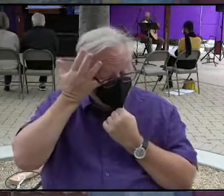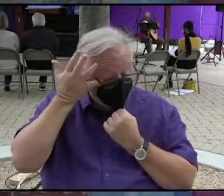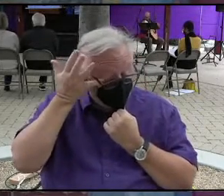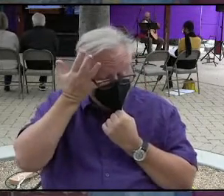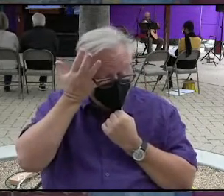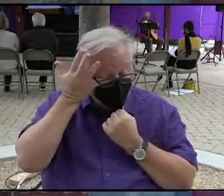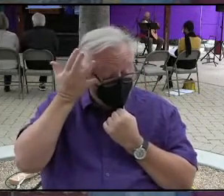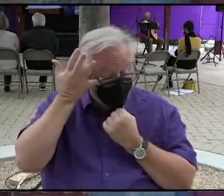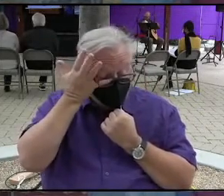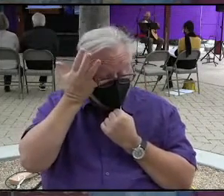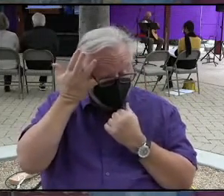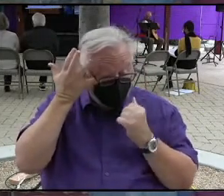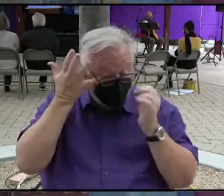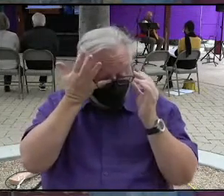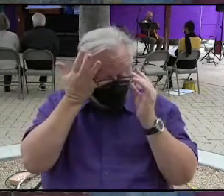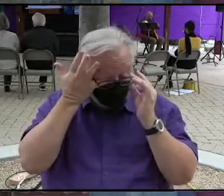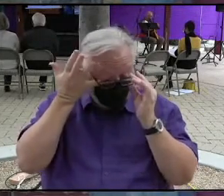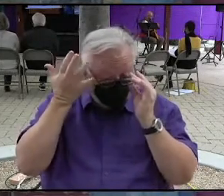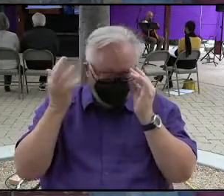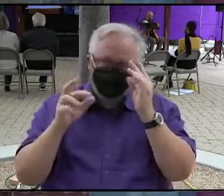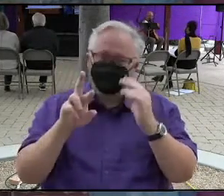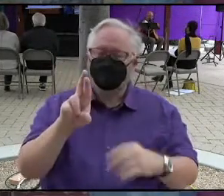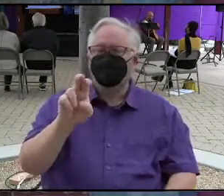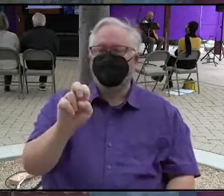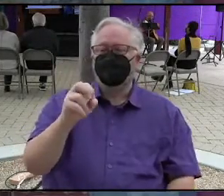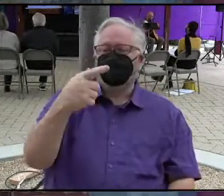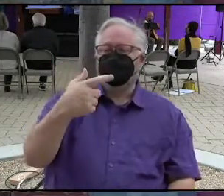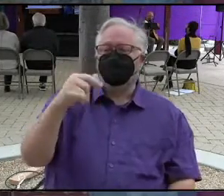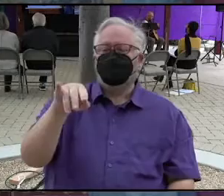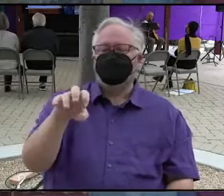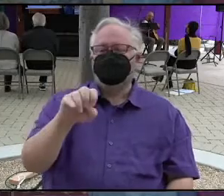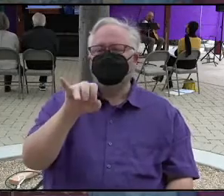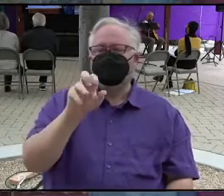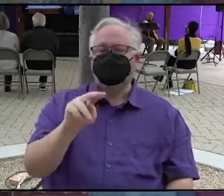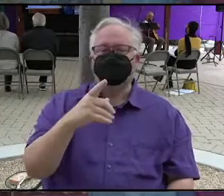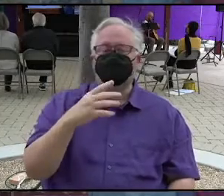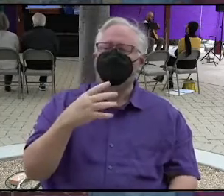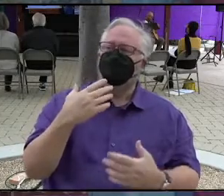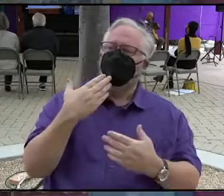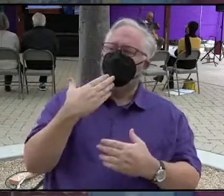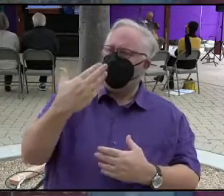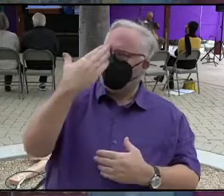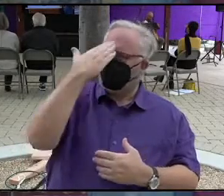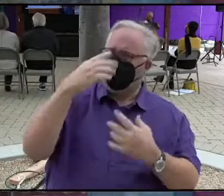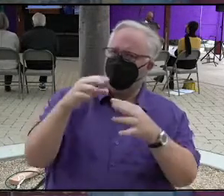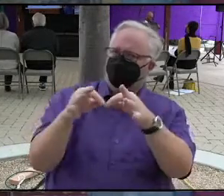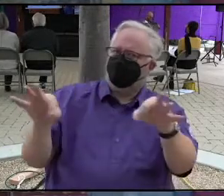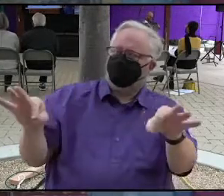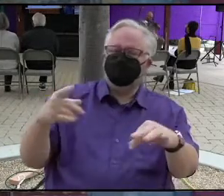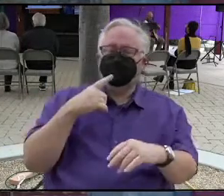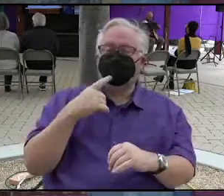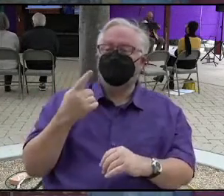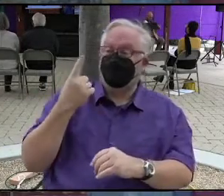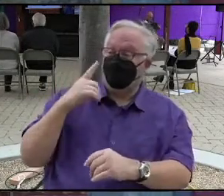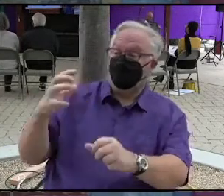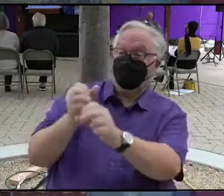Reggie Jackson writes, "A well-known proverb tells us that to the victor go the spoils. Simply put, the winners